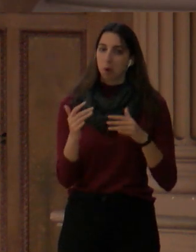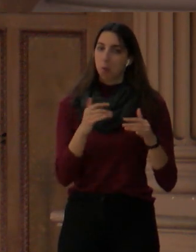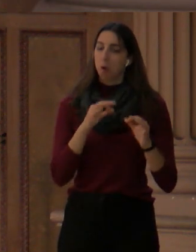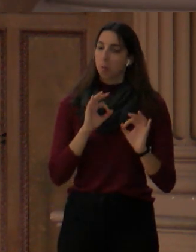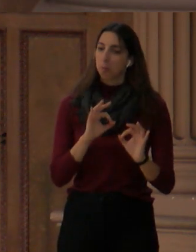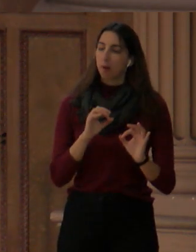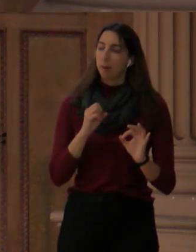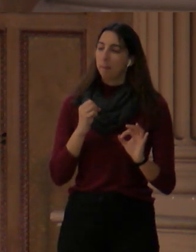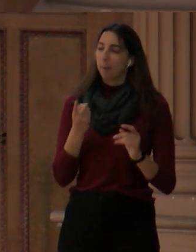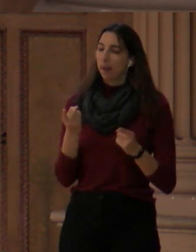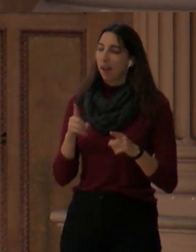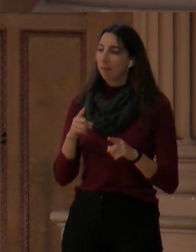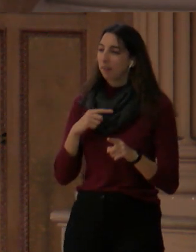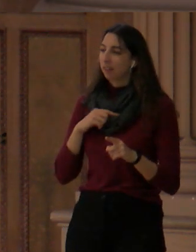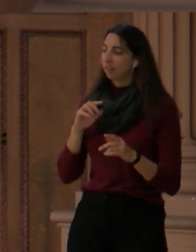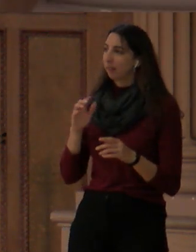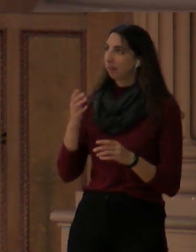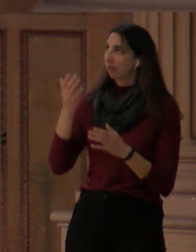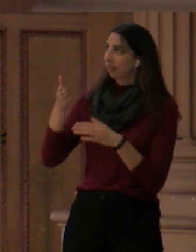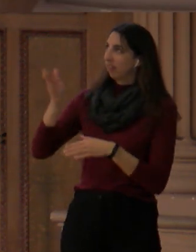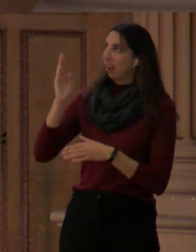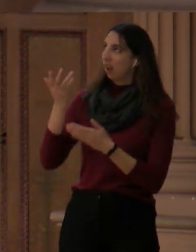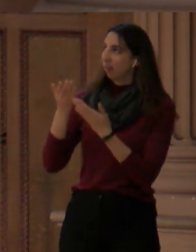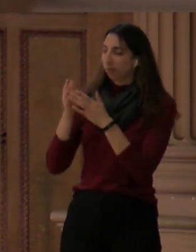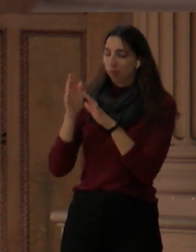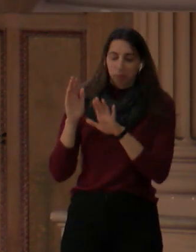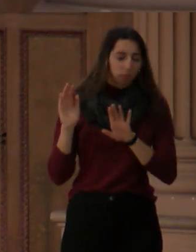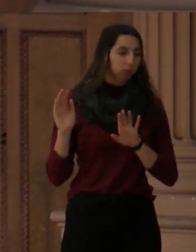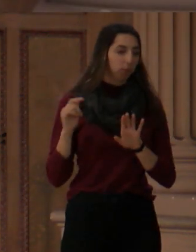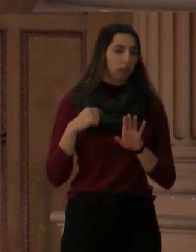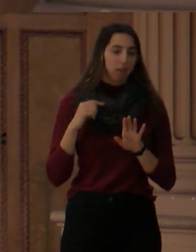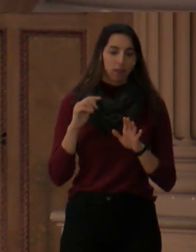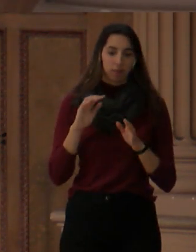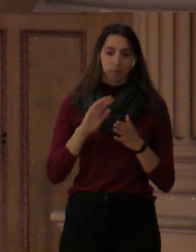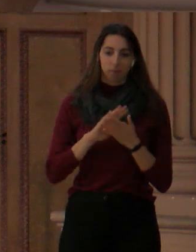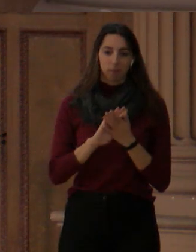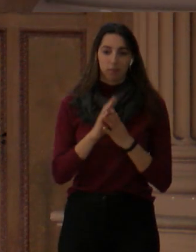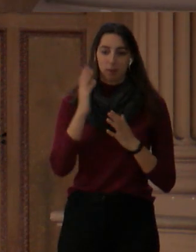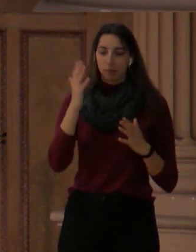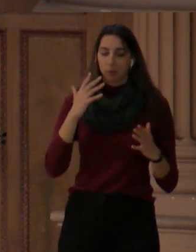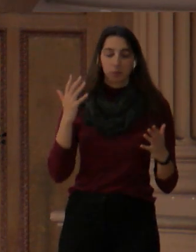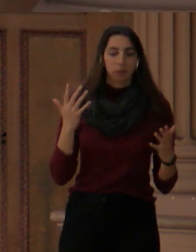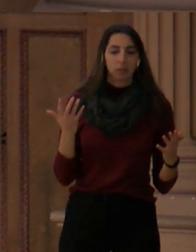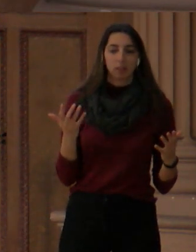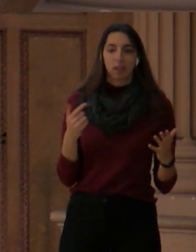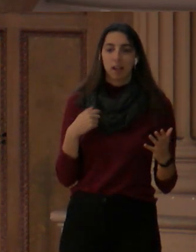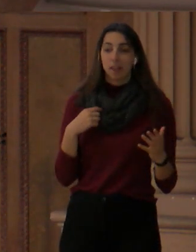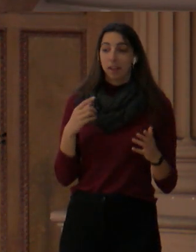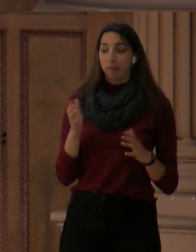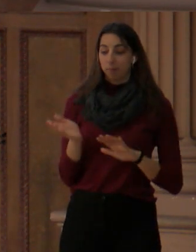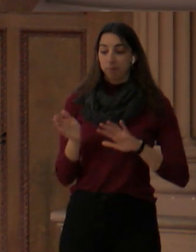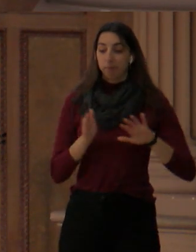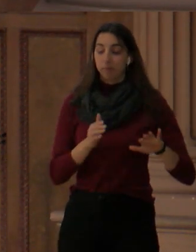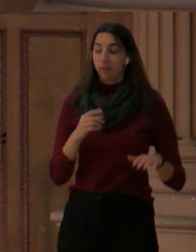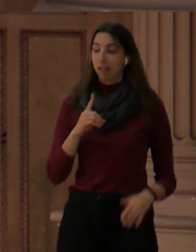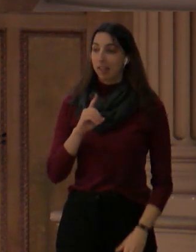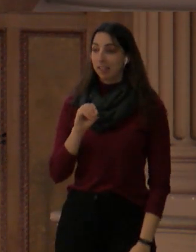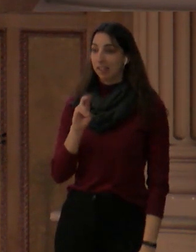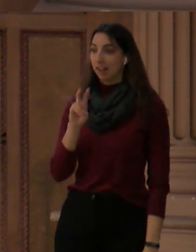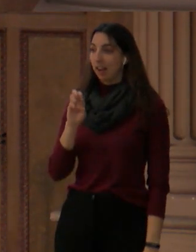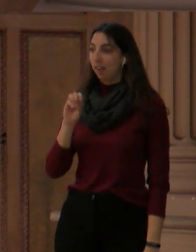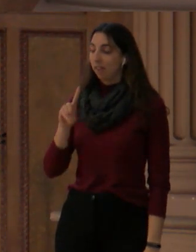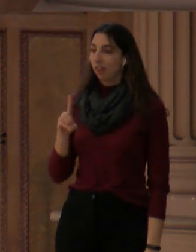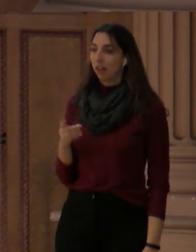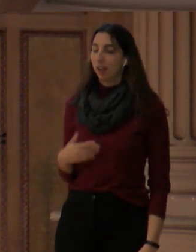descends into madness by the end of his life. And comes King David and he comes on strong. He slays Goliath. He shows